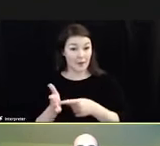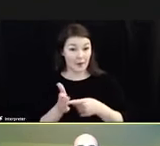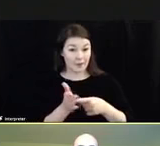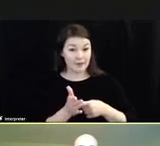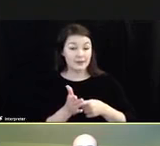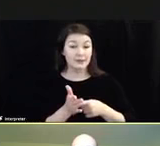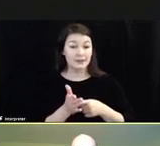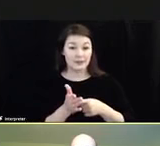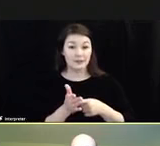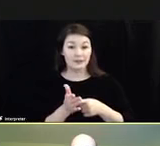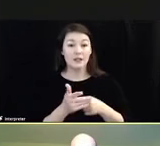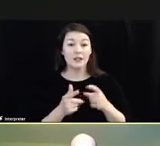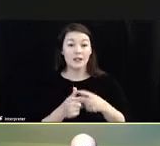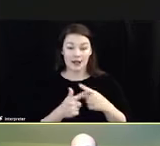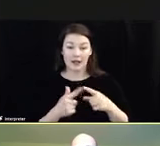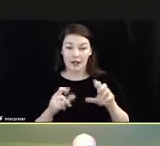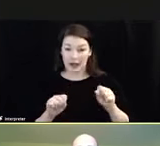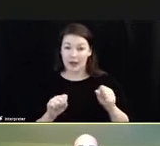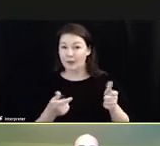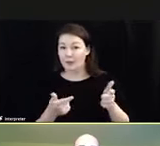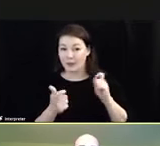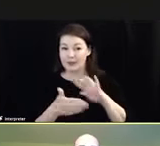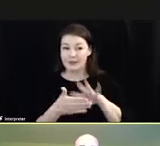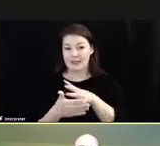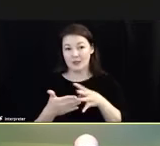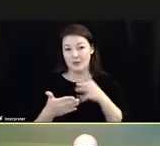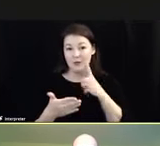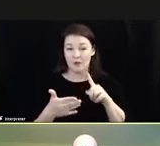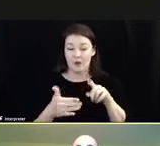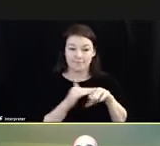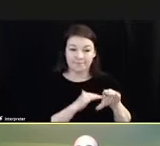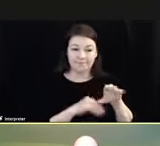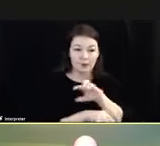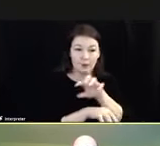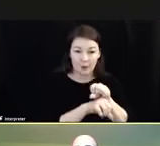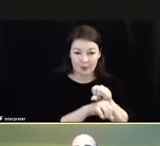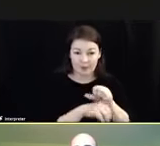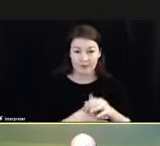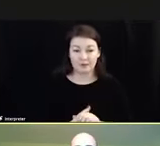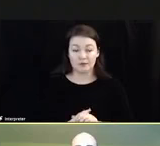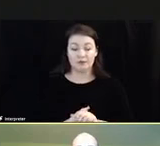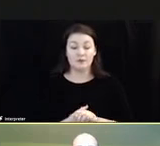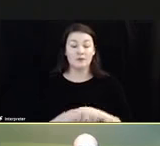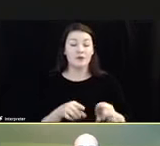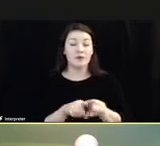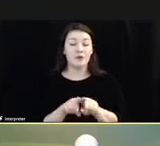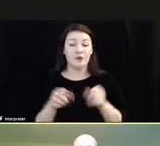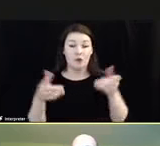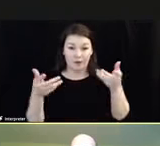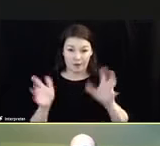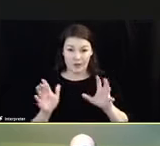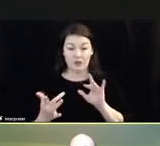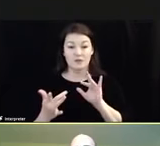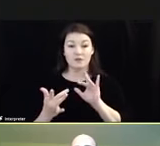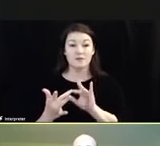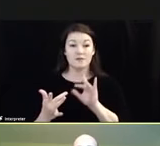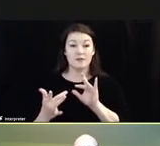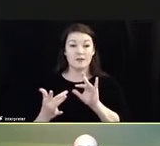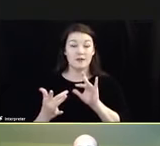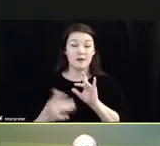eligible, are able to schedule themselves for an appointment. Additionally, we have reached out to our federal